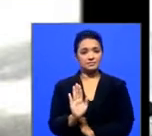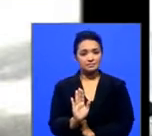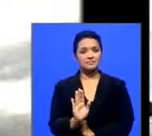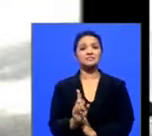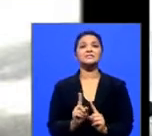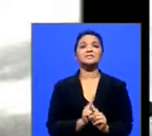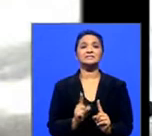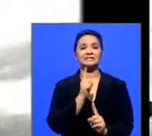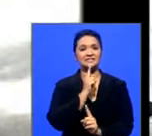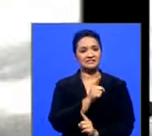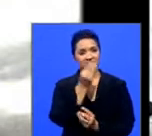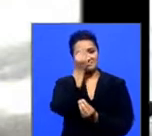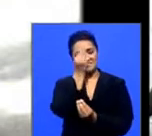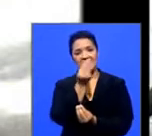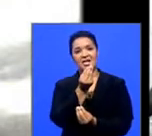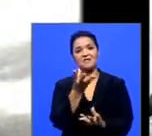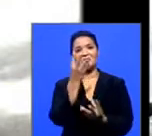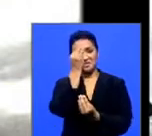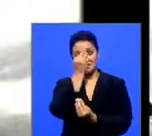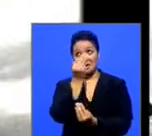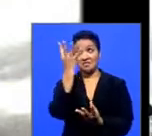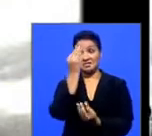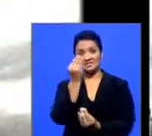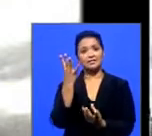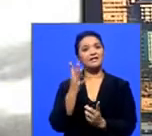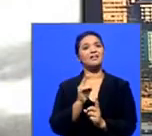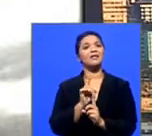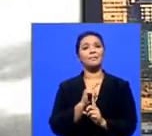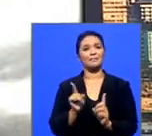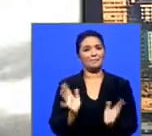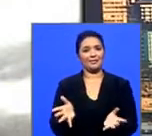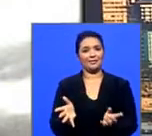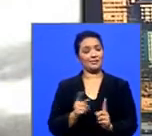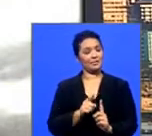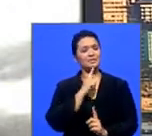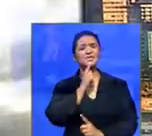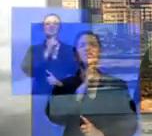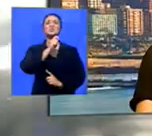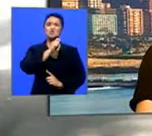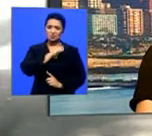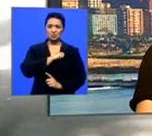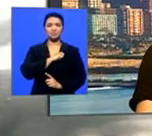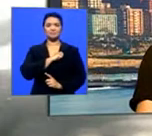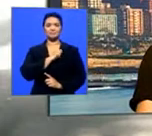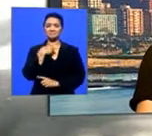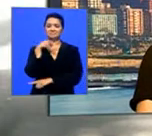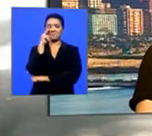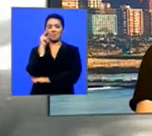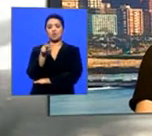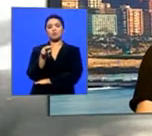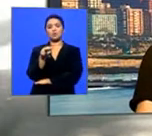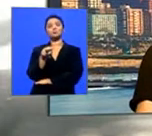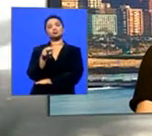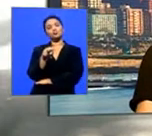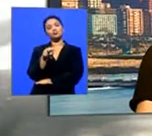briefings and information that's passed on to them, as opposed to a genuine interest where he sits and watches your events